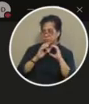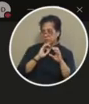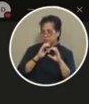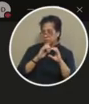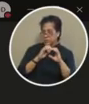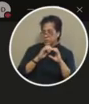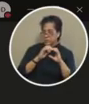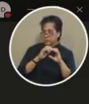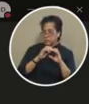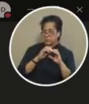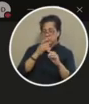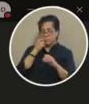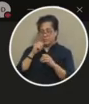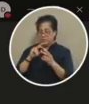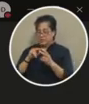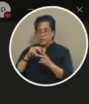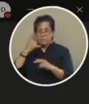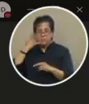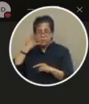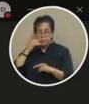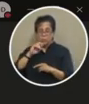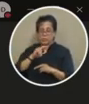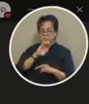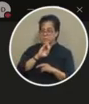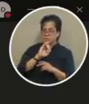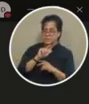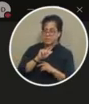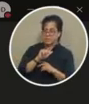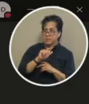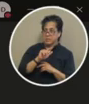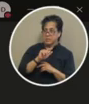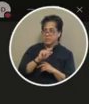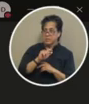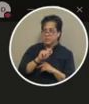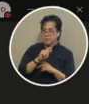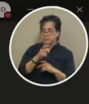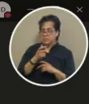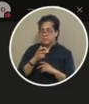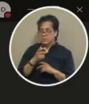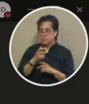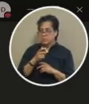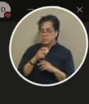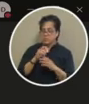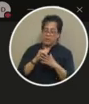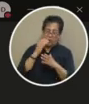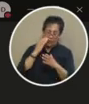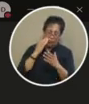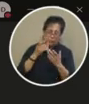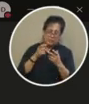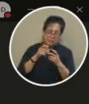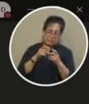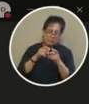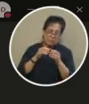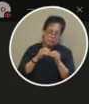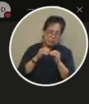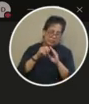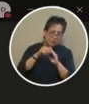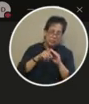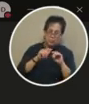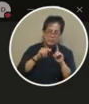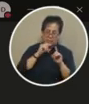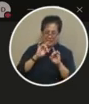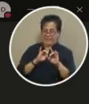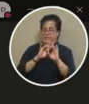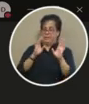Because either phone or cellular, I mean, I know that you could stretch it, but it's not clearly defined